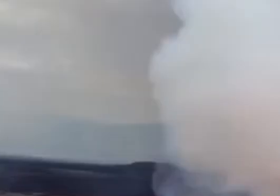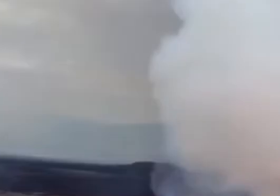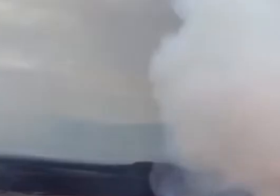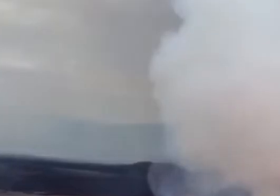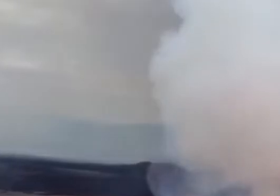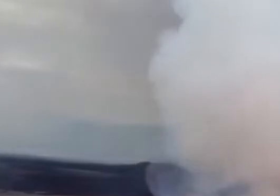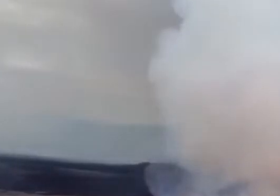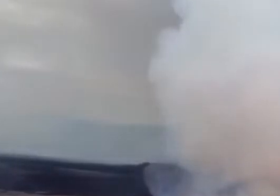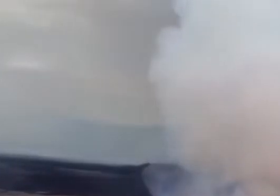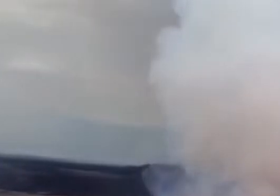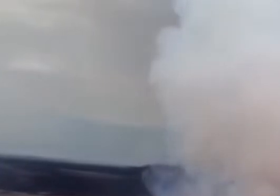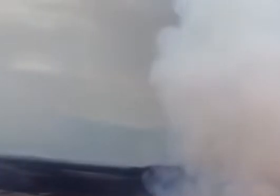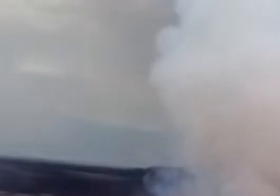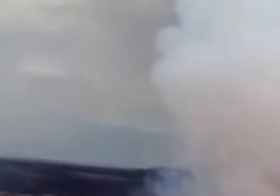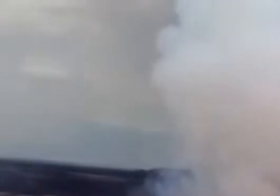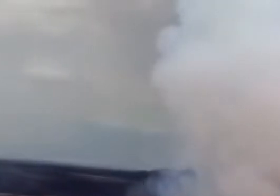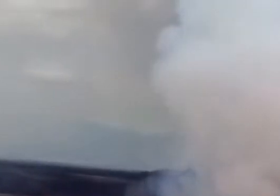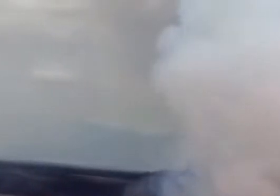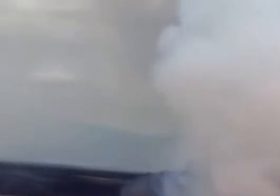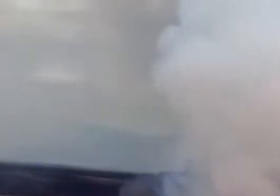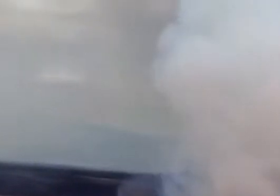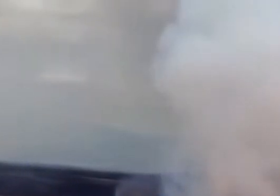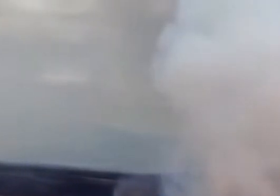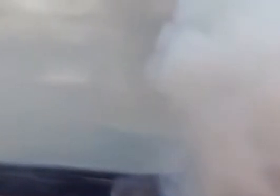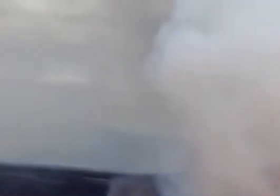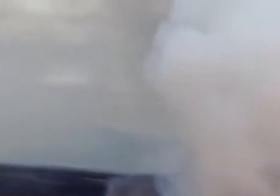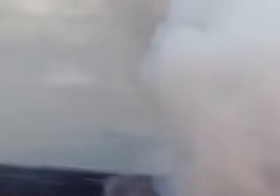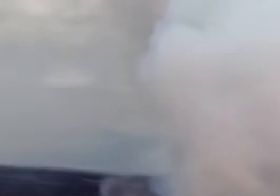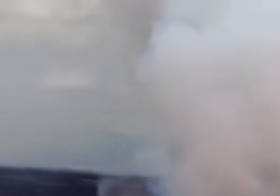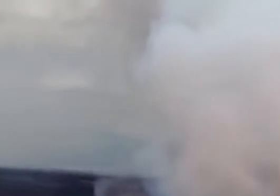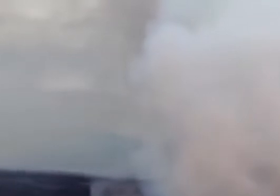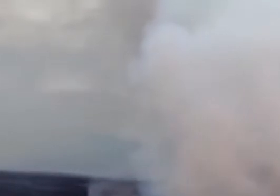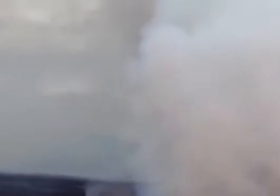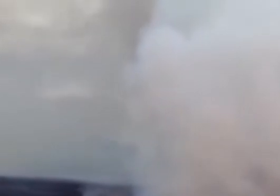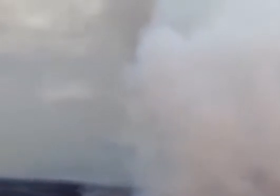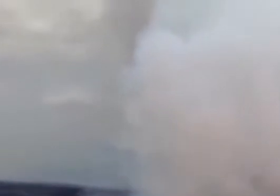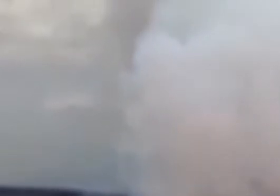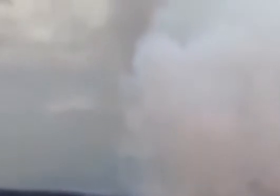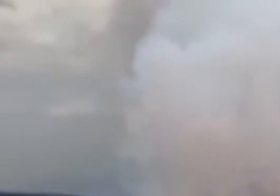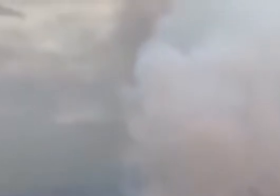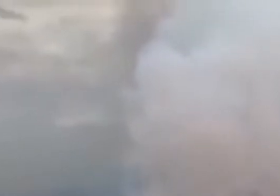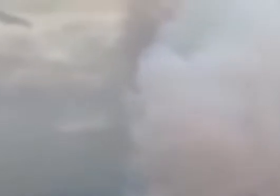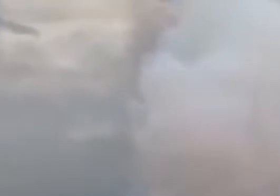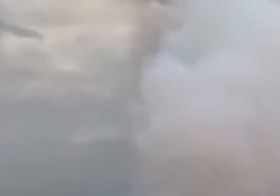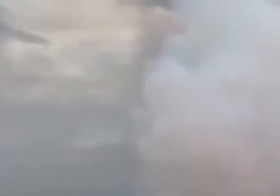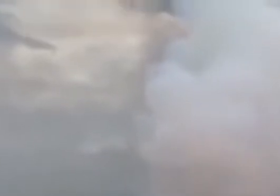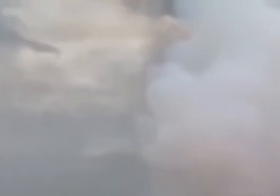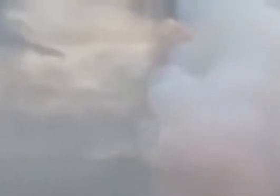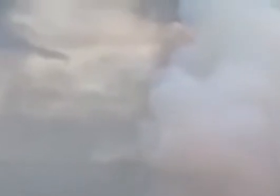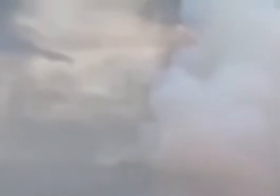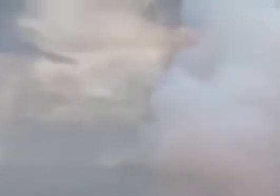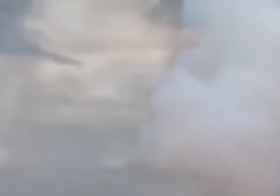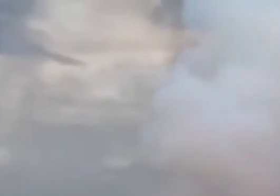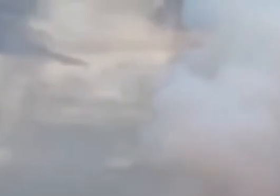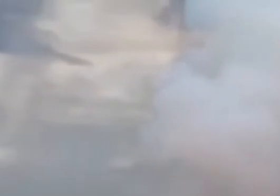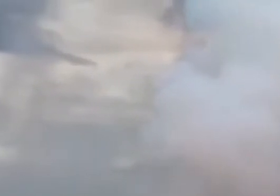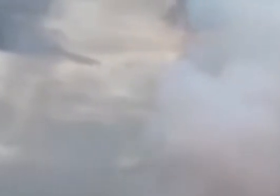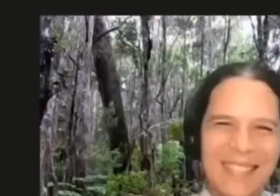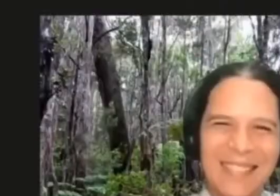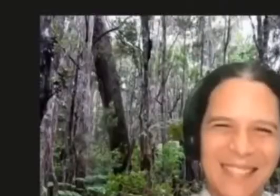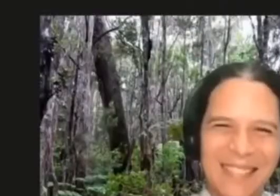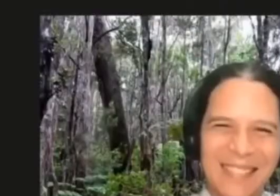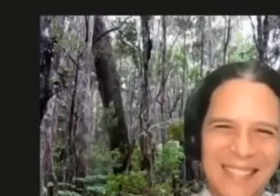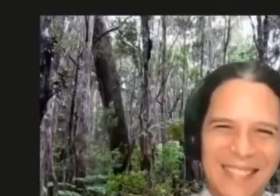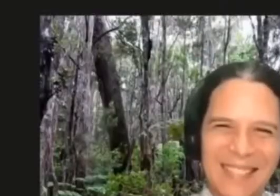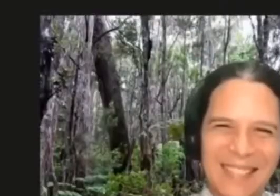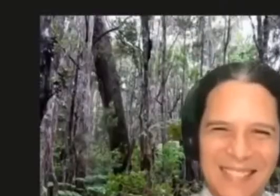when the eruption actually happened, we had this relationship. The interviews we did during the eruption, the most fun ones were